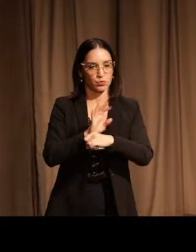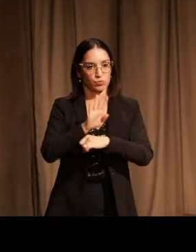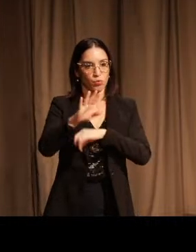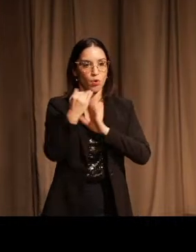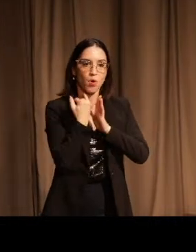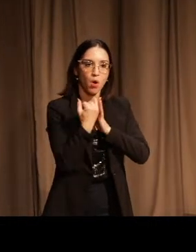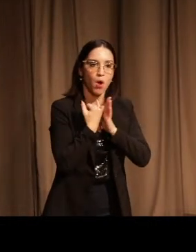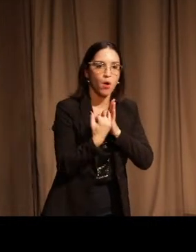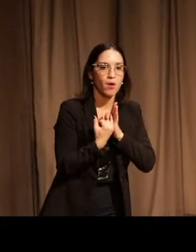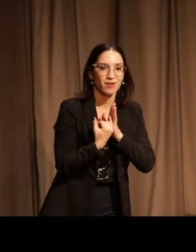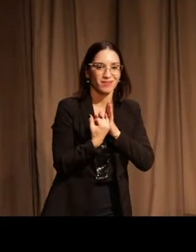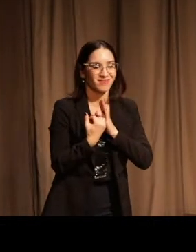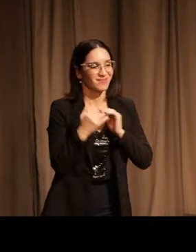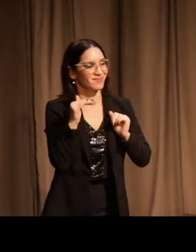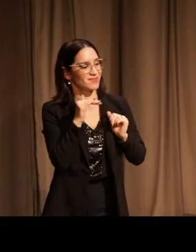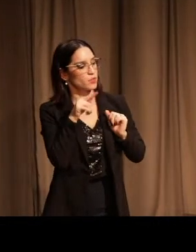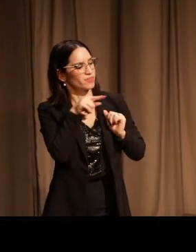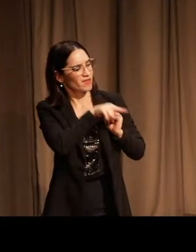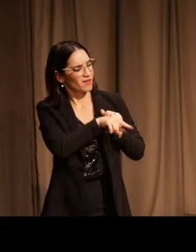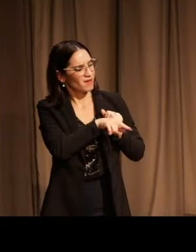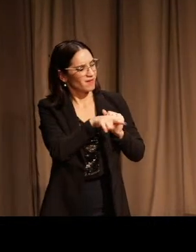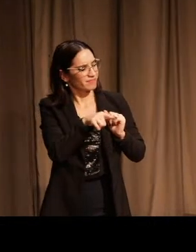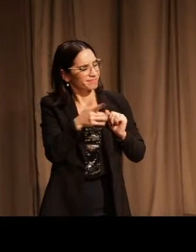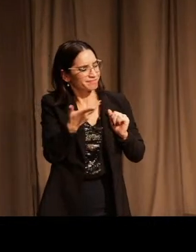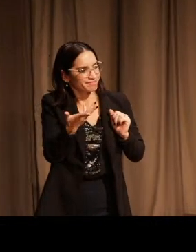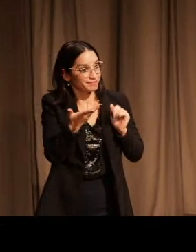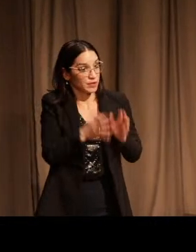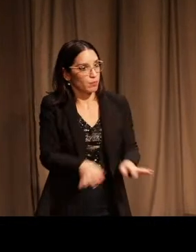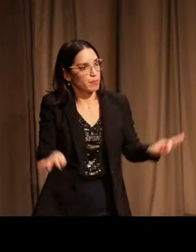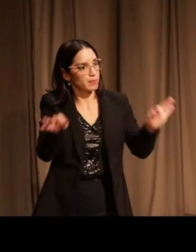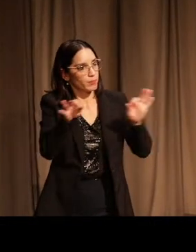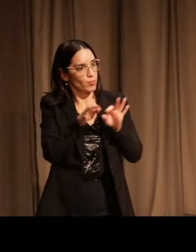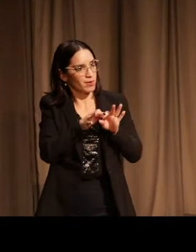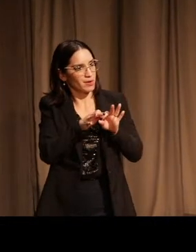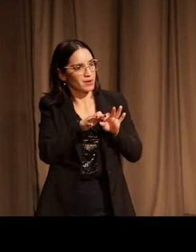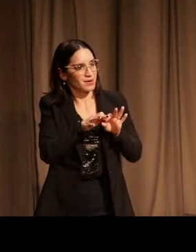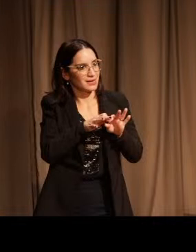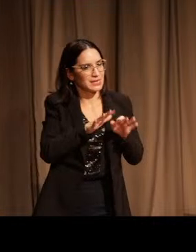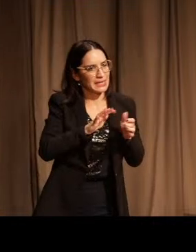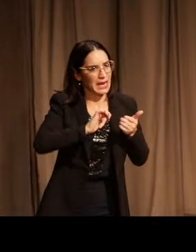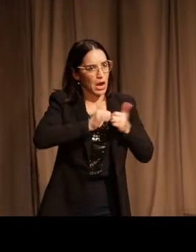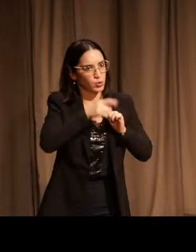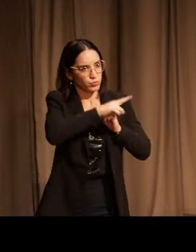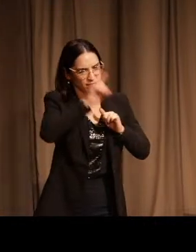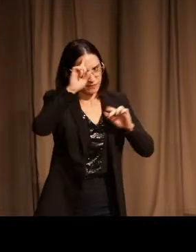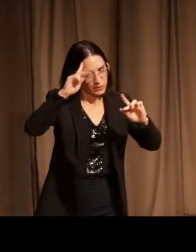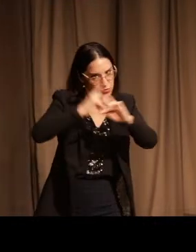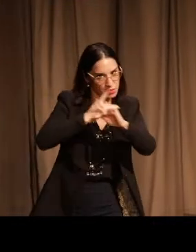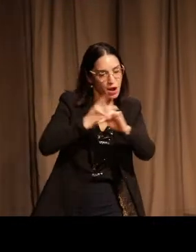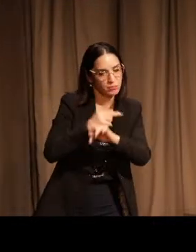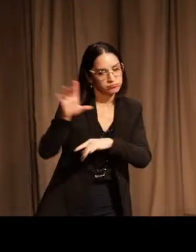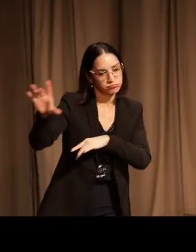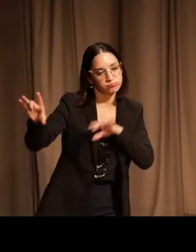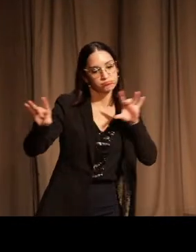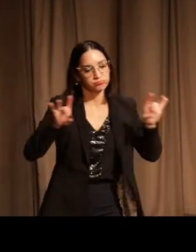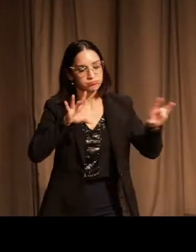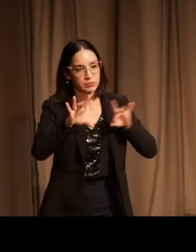is to capture these very personal objects, or even yourself, like the idea of